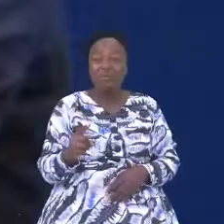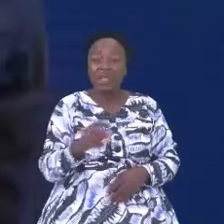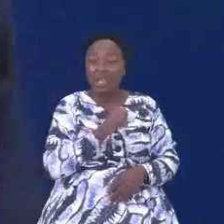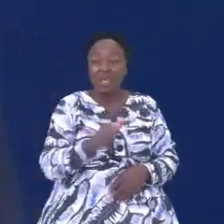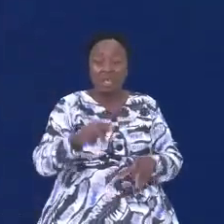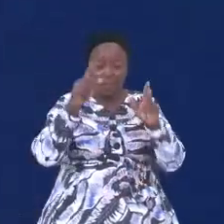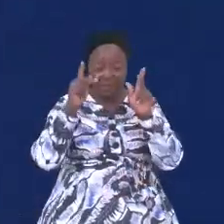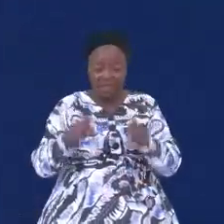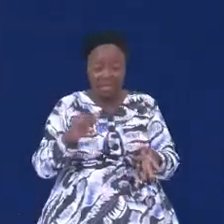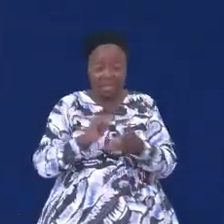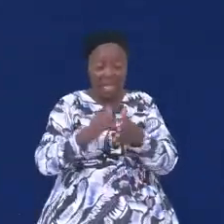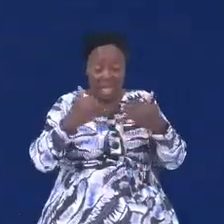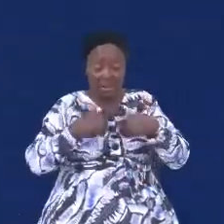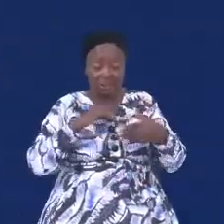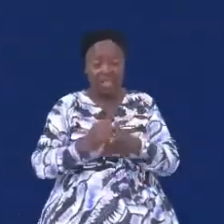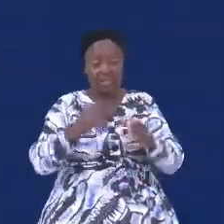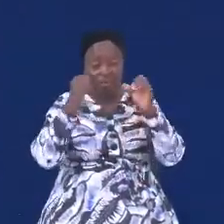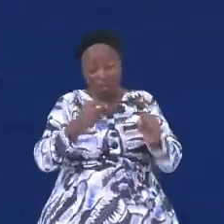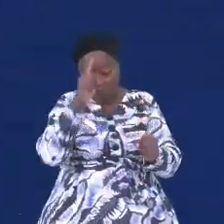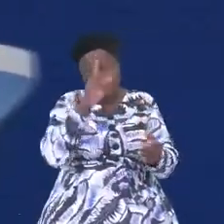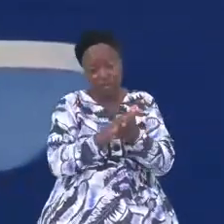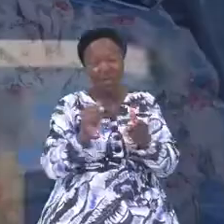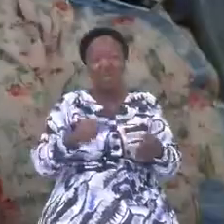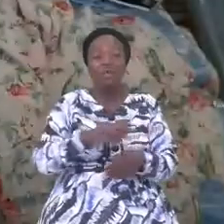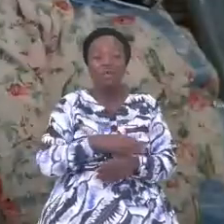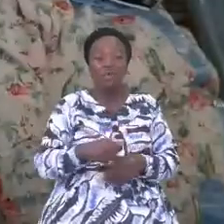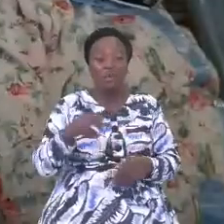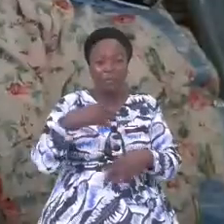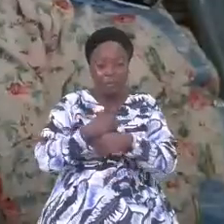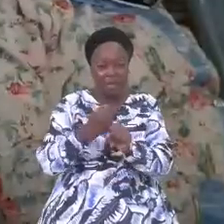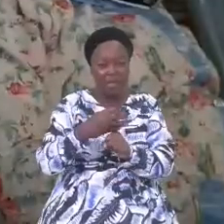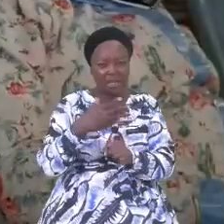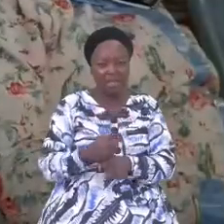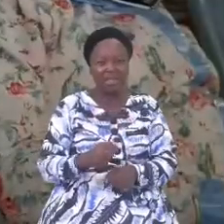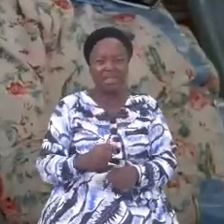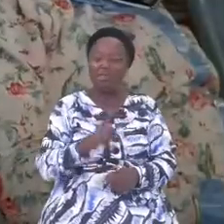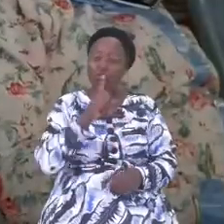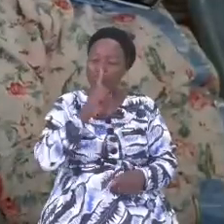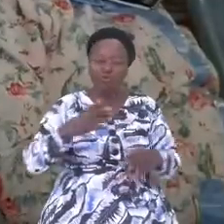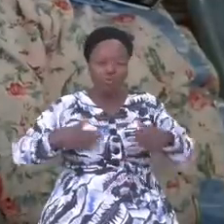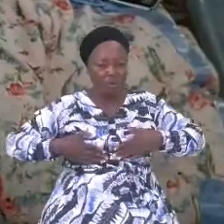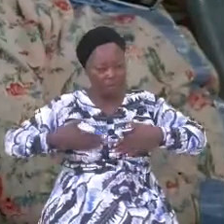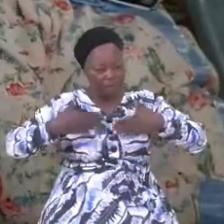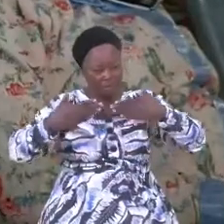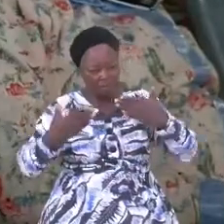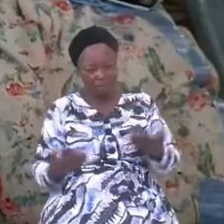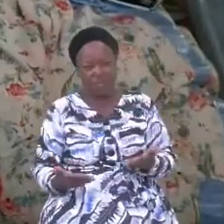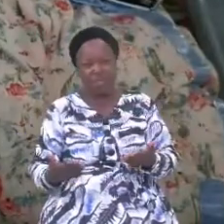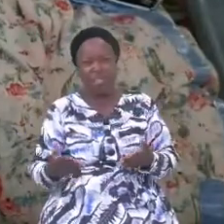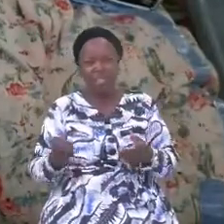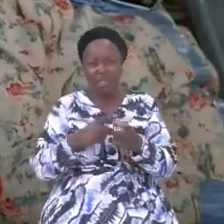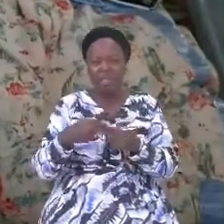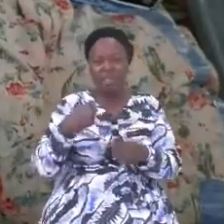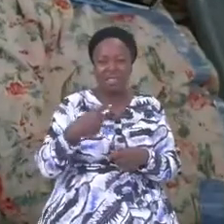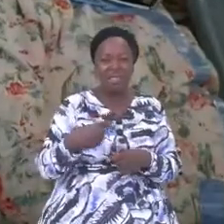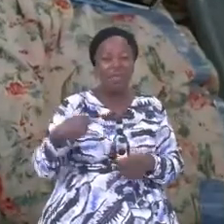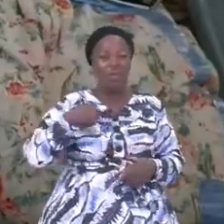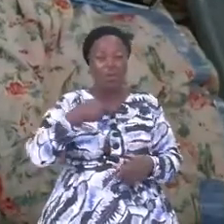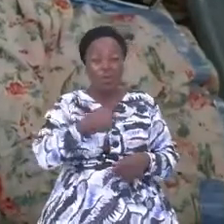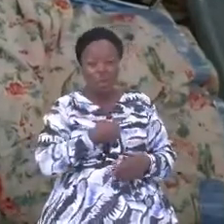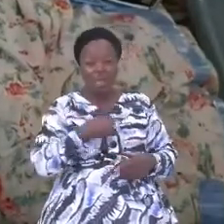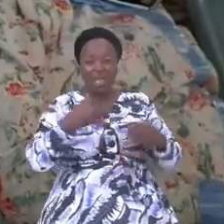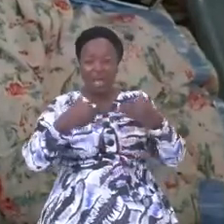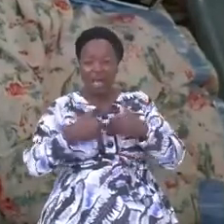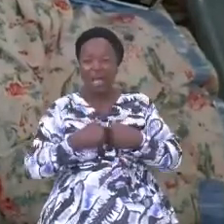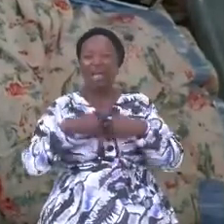has real conviction, he'll make the right confession. They said, "We have